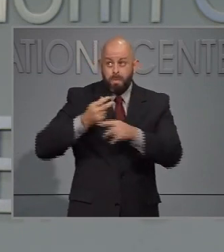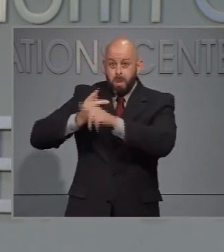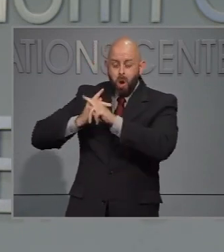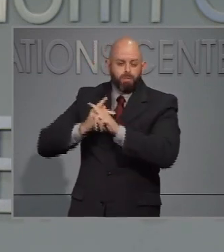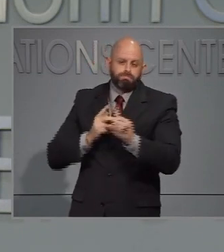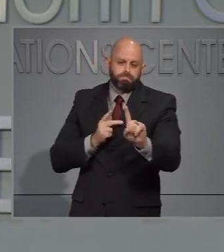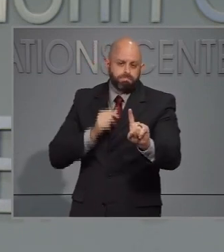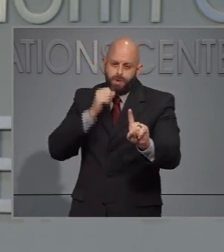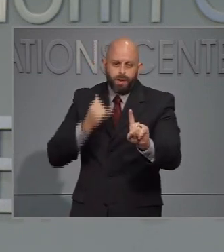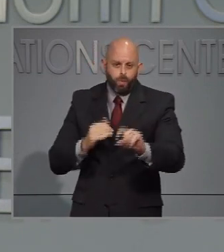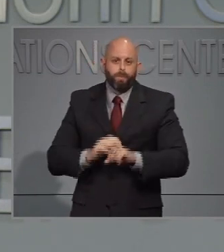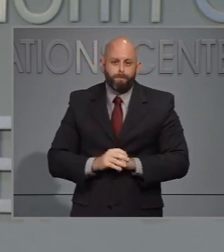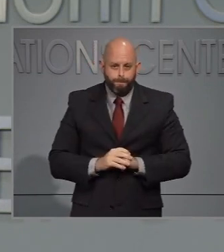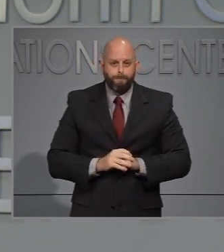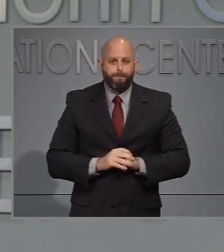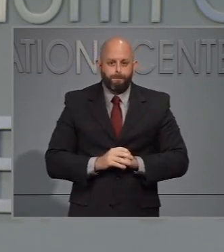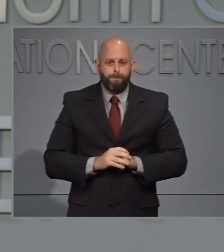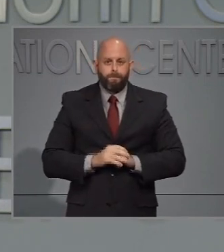Next question, please.